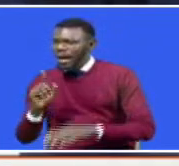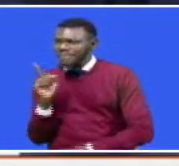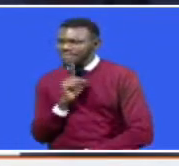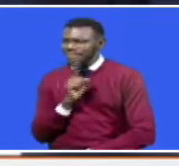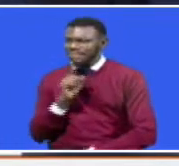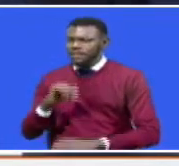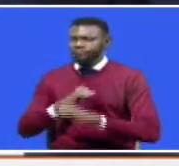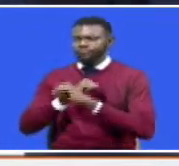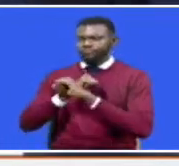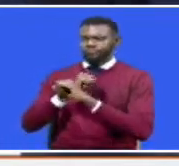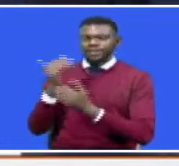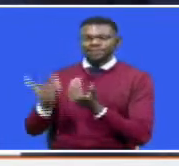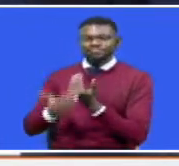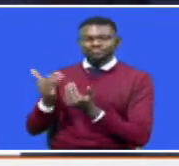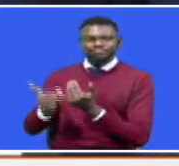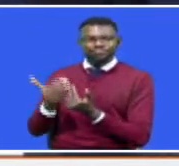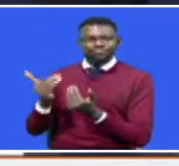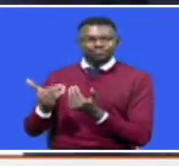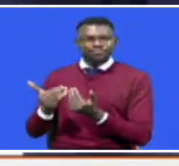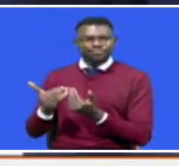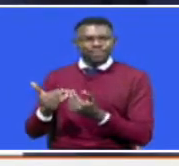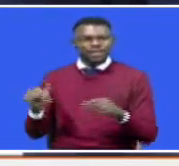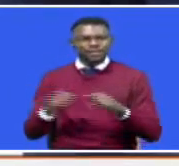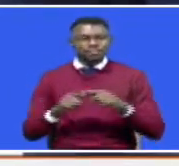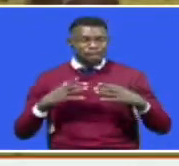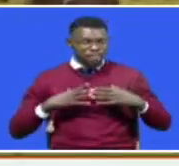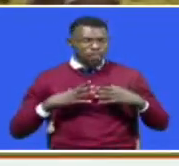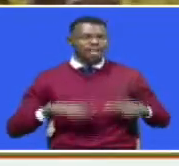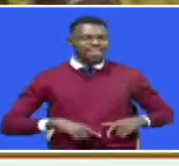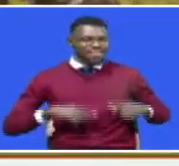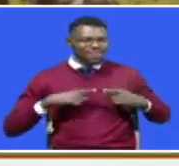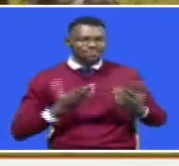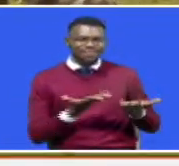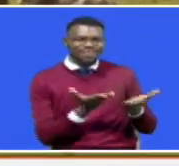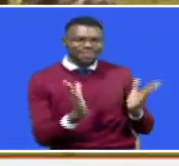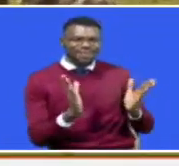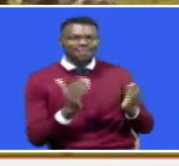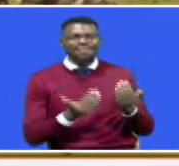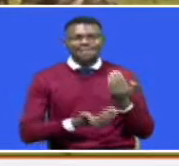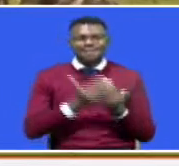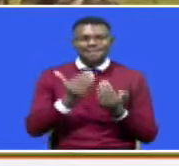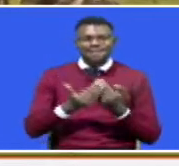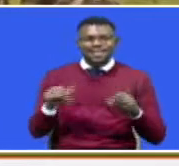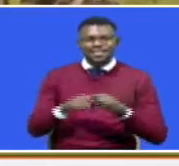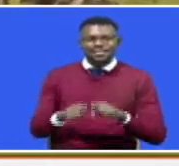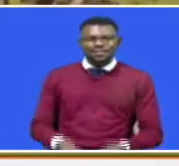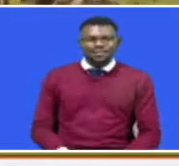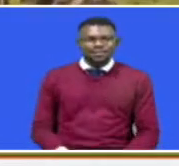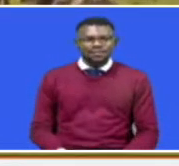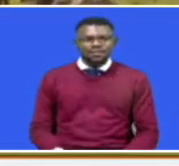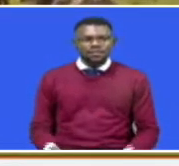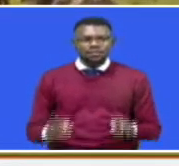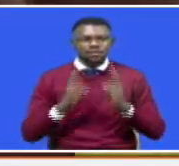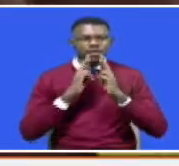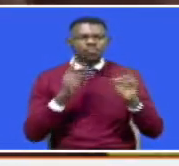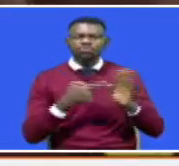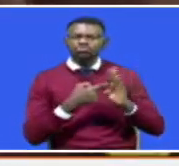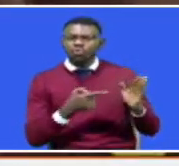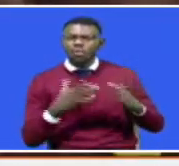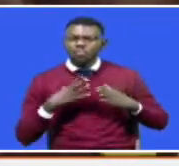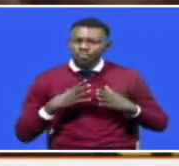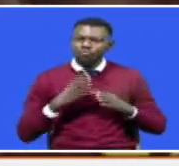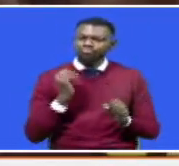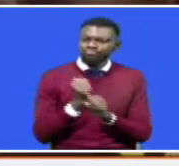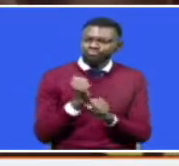the abundance of the herbivores are also taken care of. The report has also shown an increase in human activities within